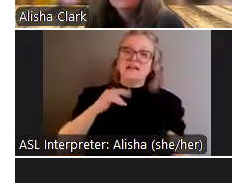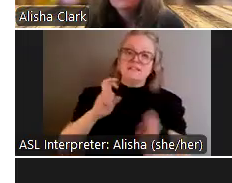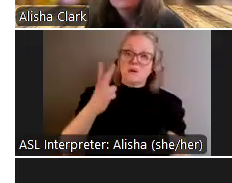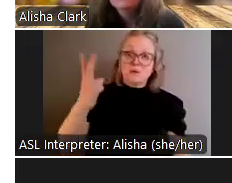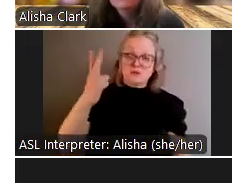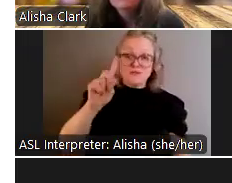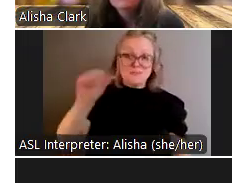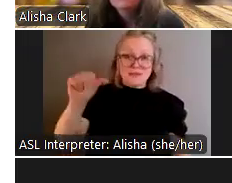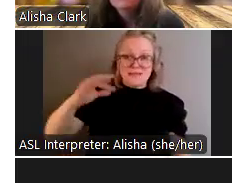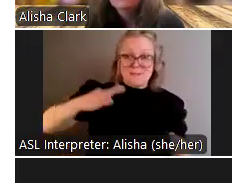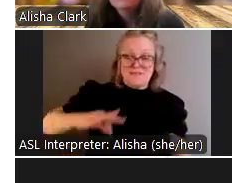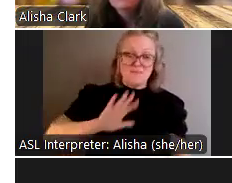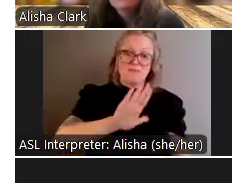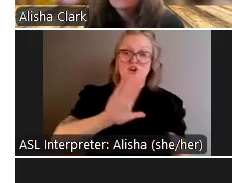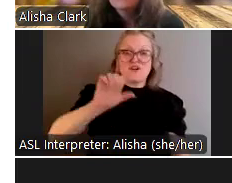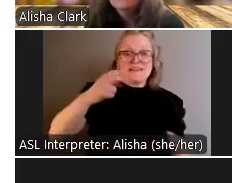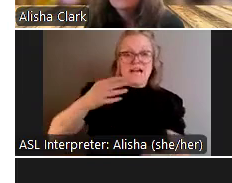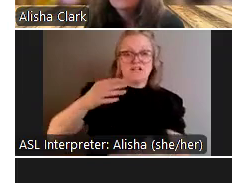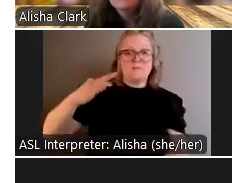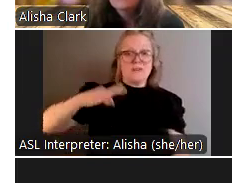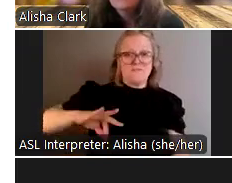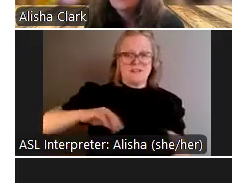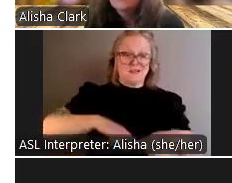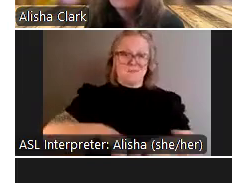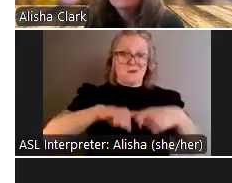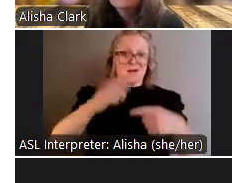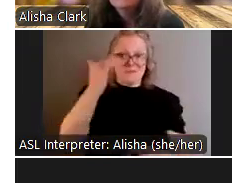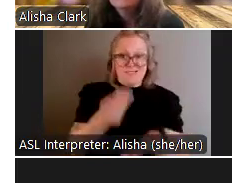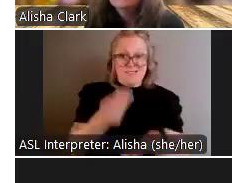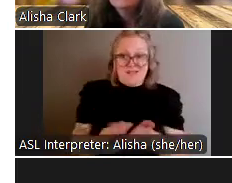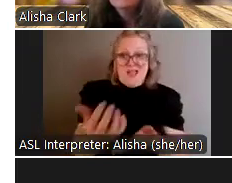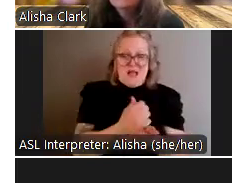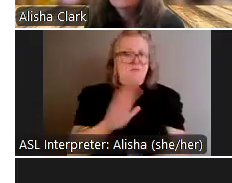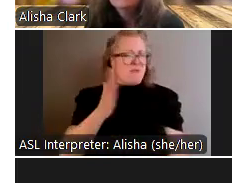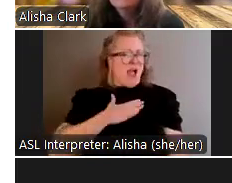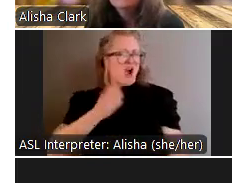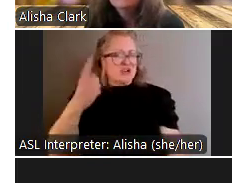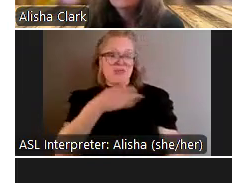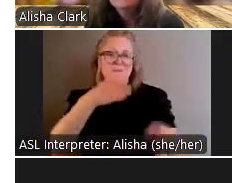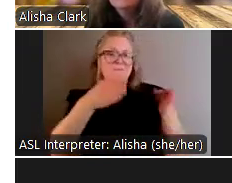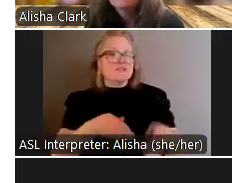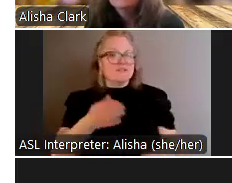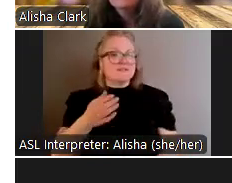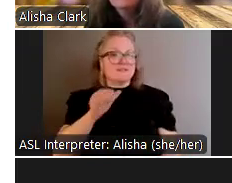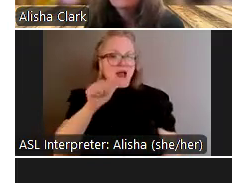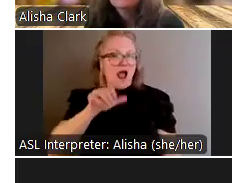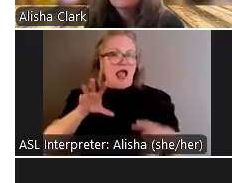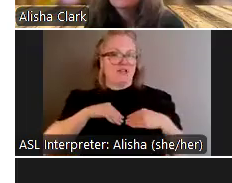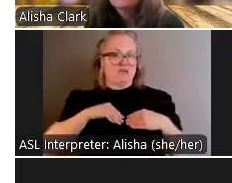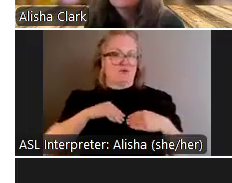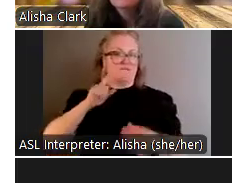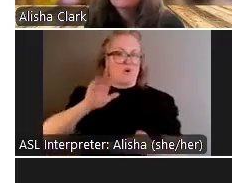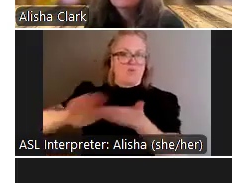to income, from what I've learned, the person is not considered to still be eligible for the waiver due to the definition of